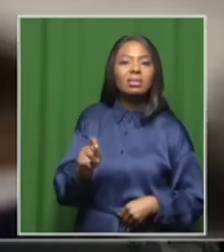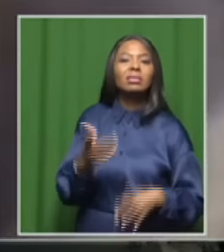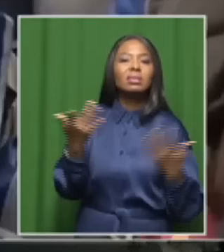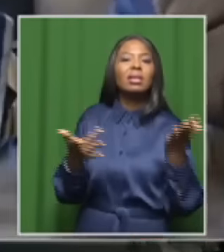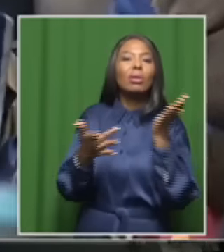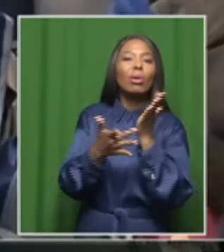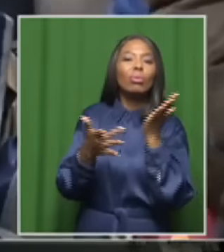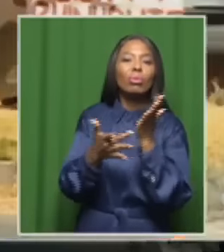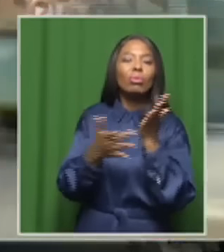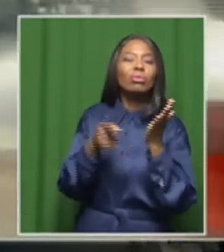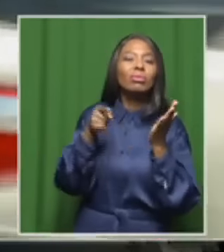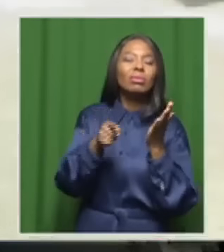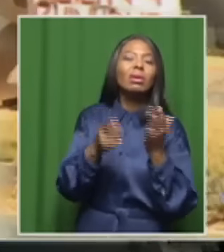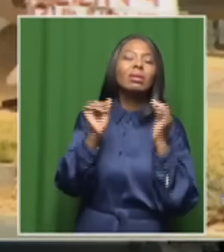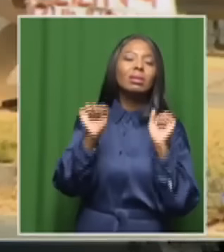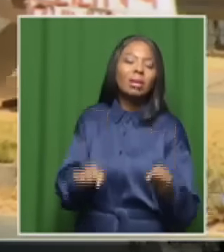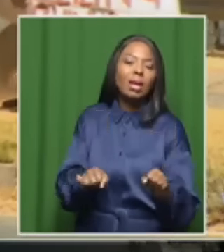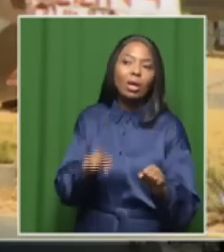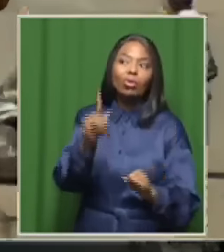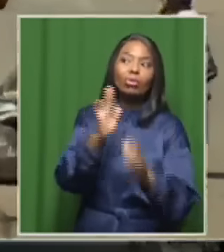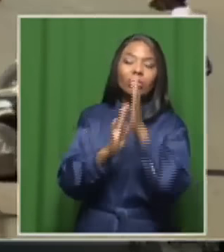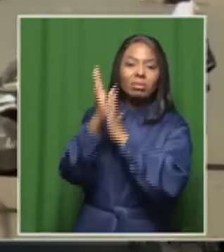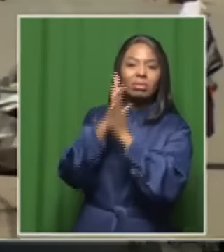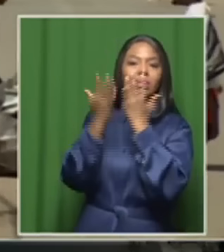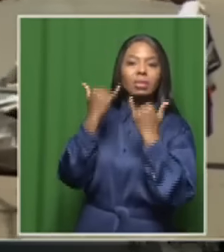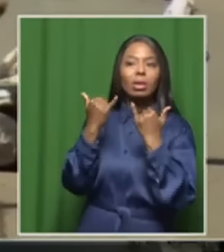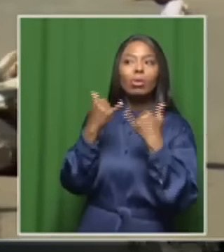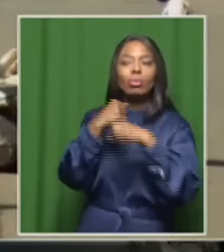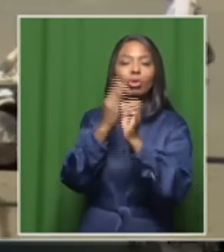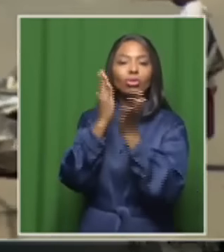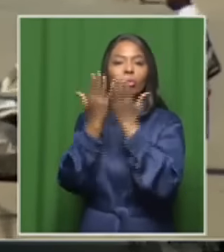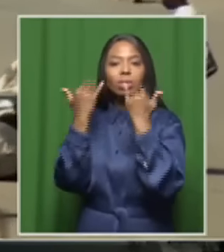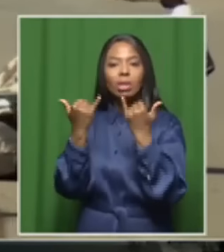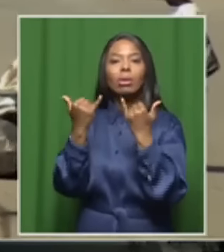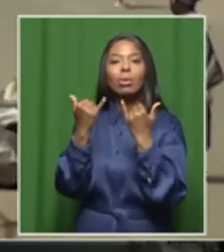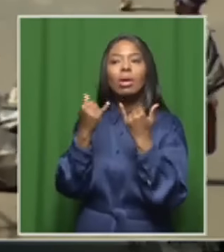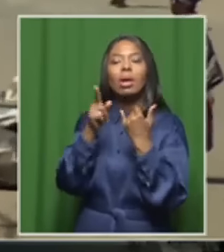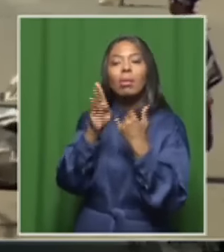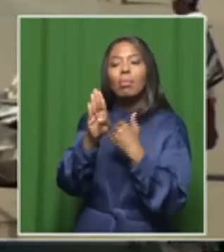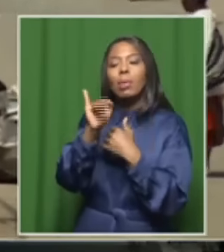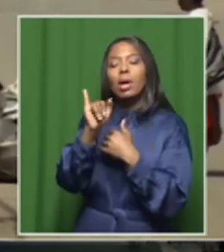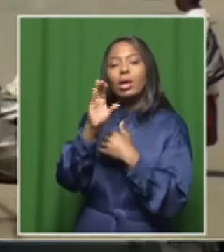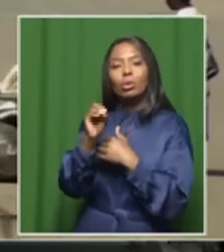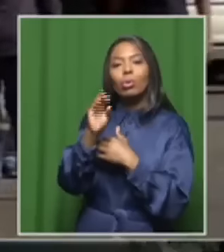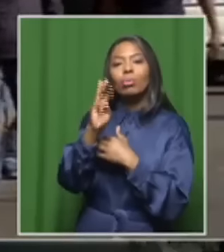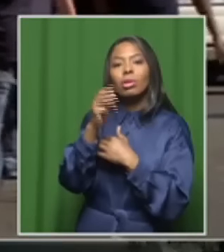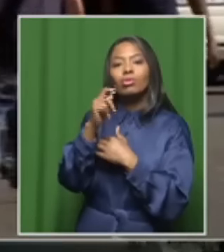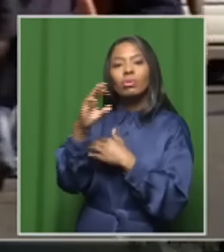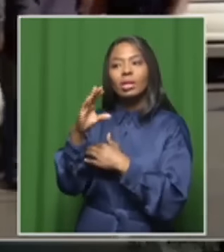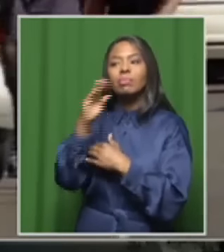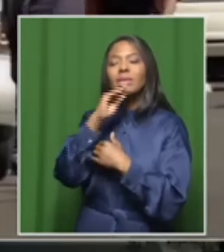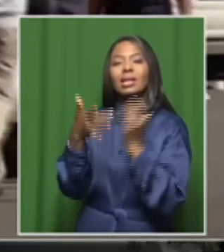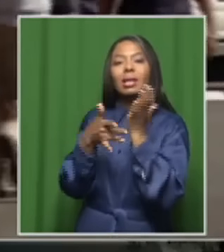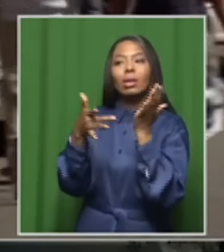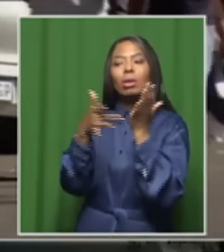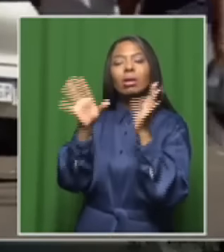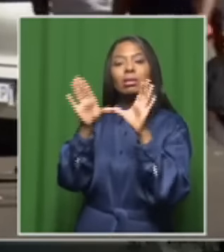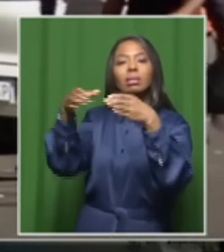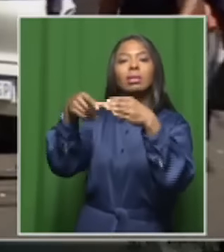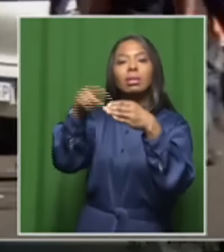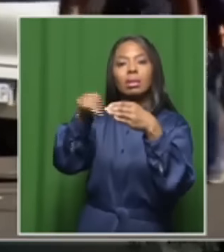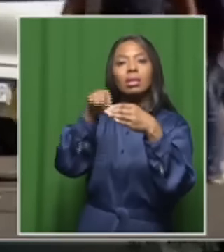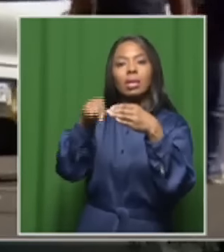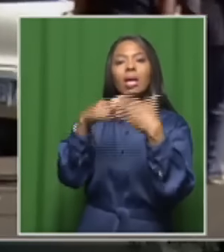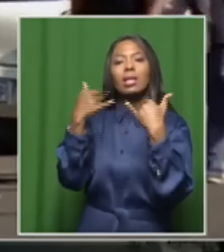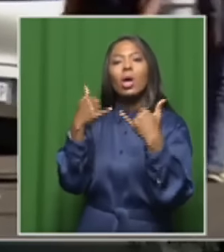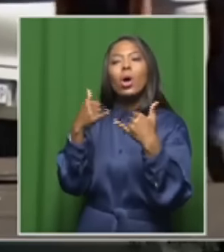because you mentioned the biometric test that Treasury was asking for, but in terms of digitization of their processes